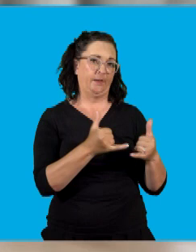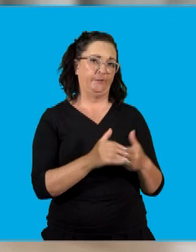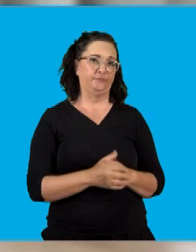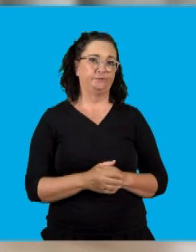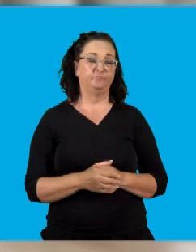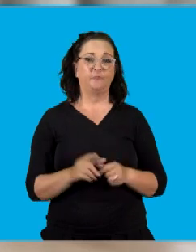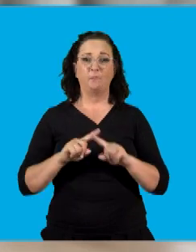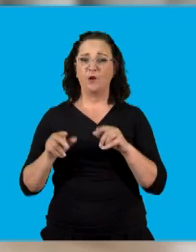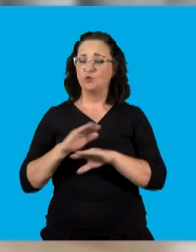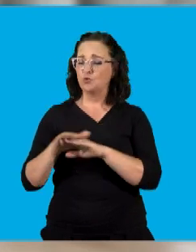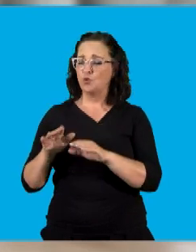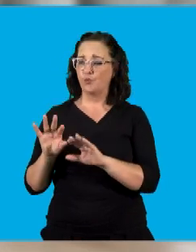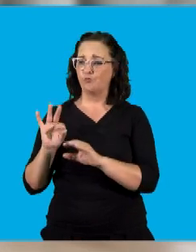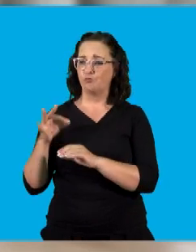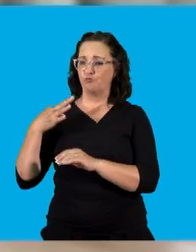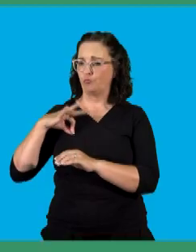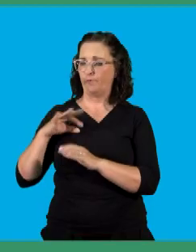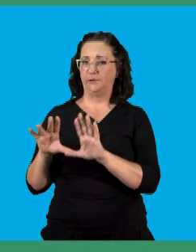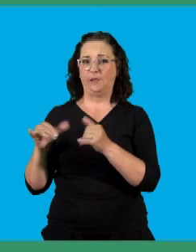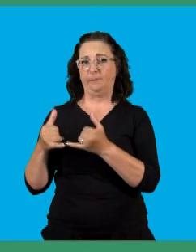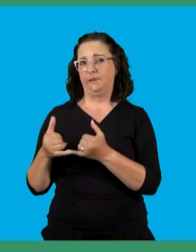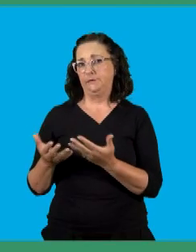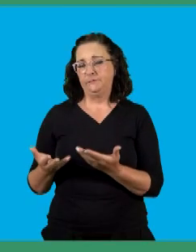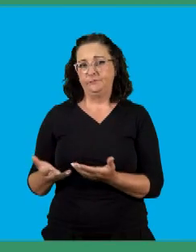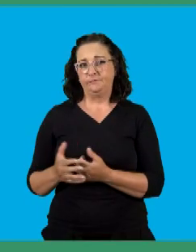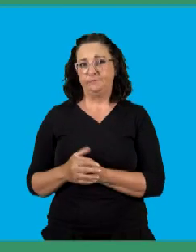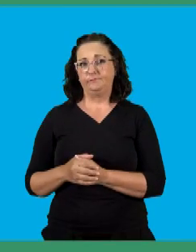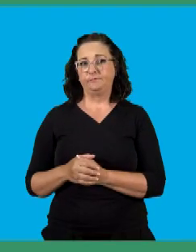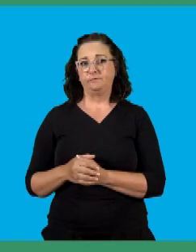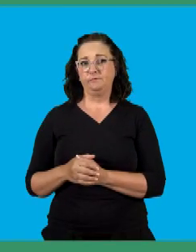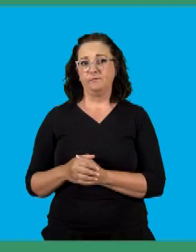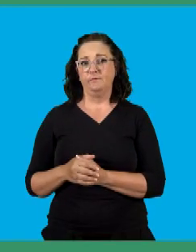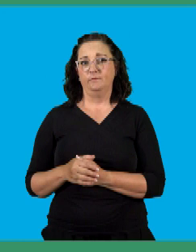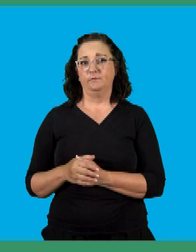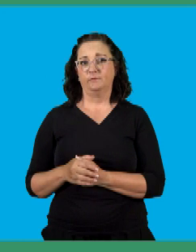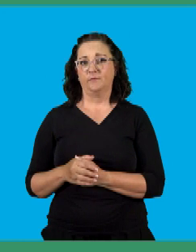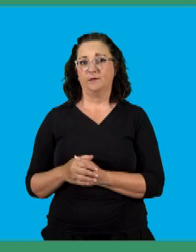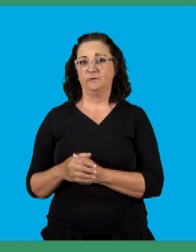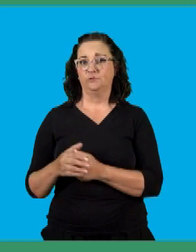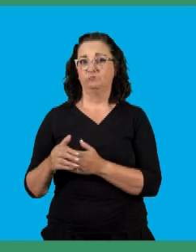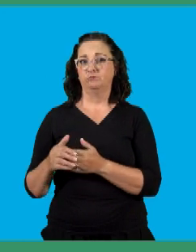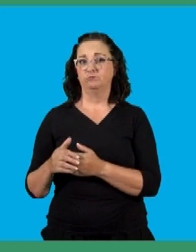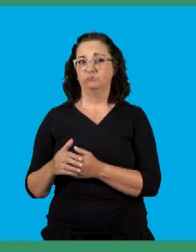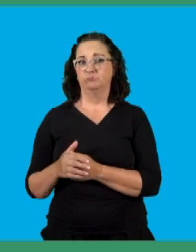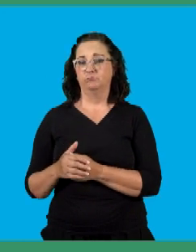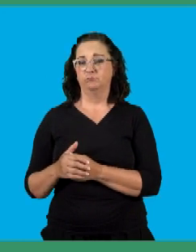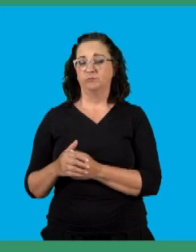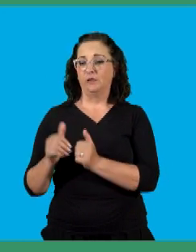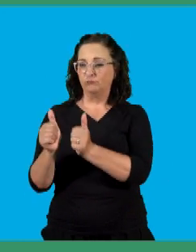Now, with non-profit companies, these companies are associations not